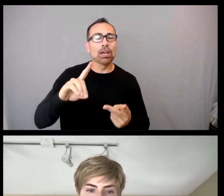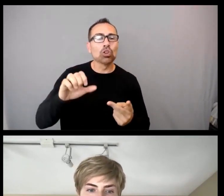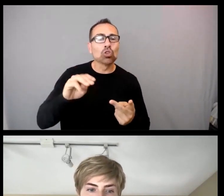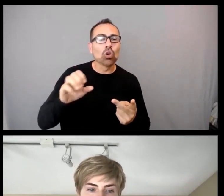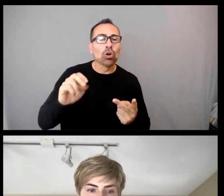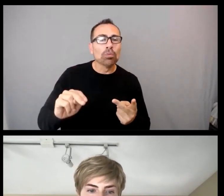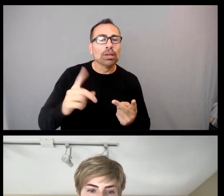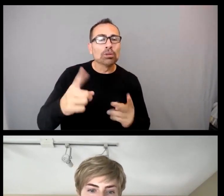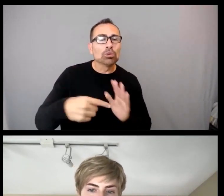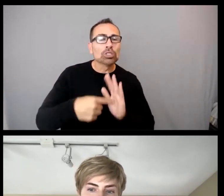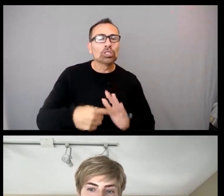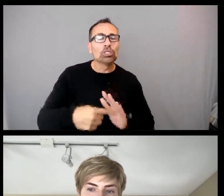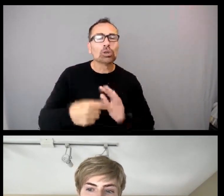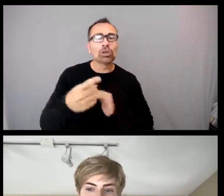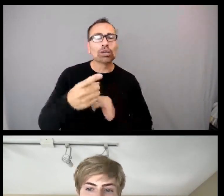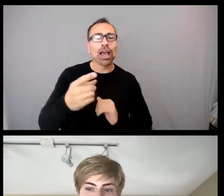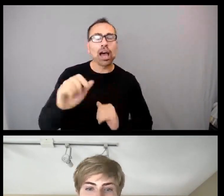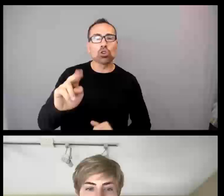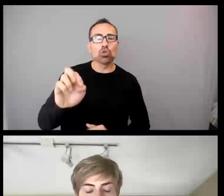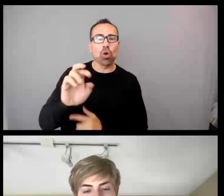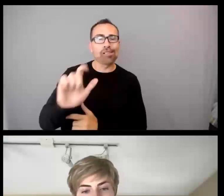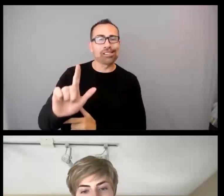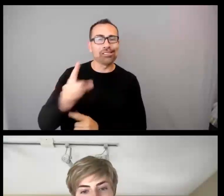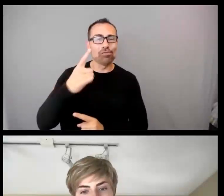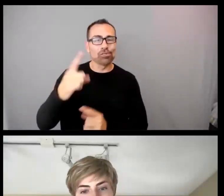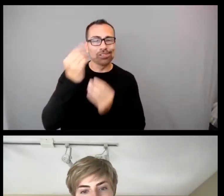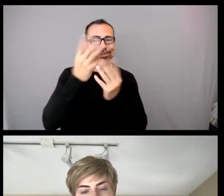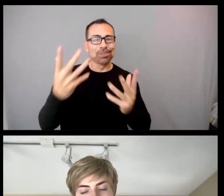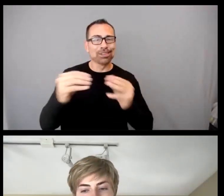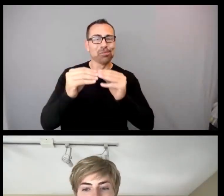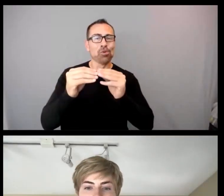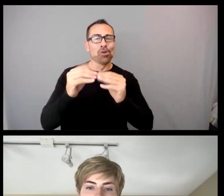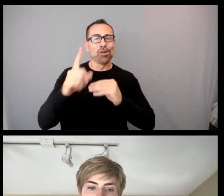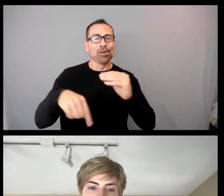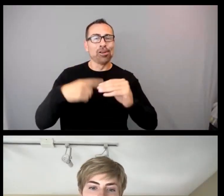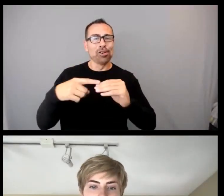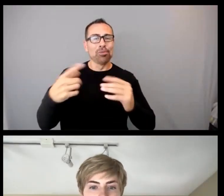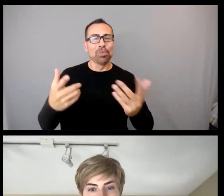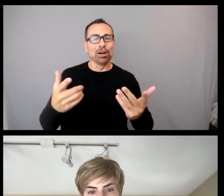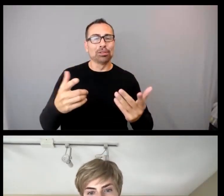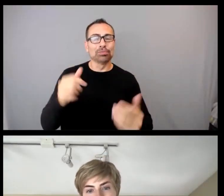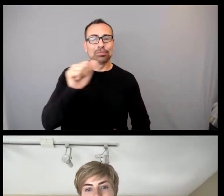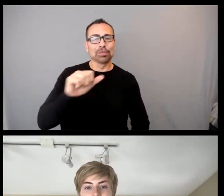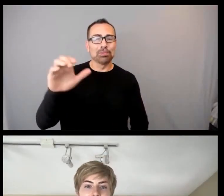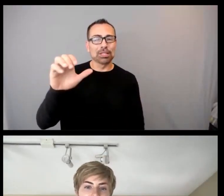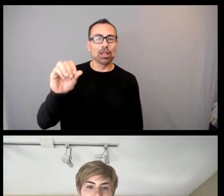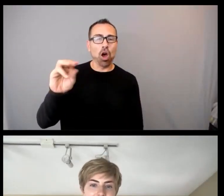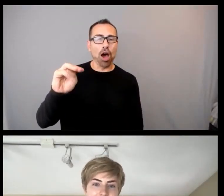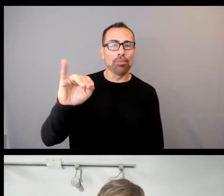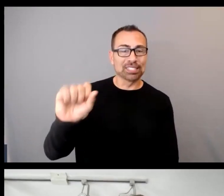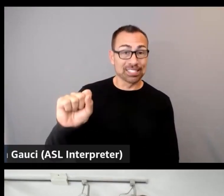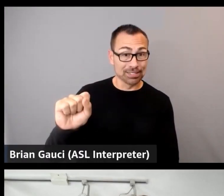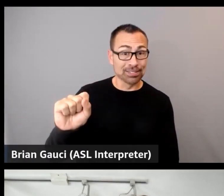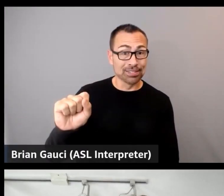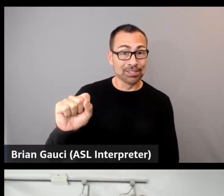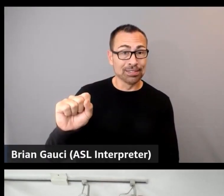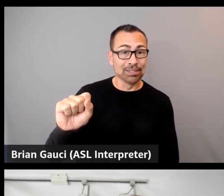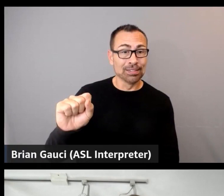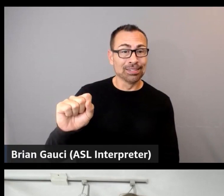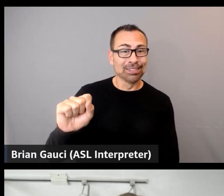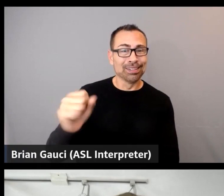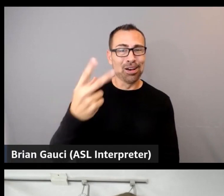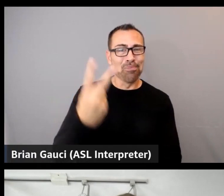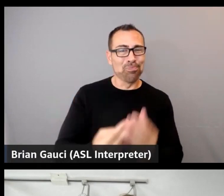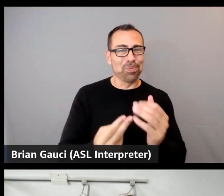this URL if you want to find out more details about just Amazon Omics. Both of you